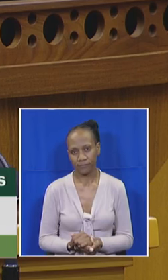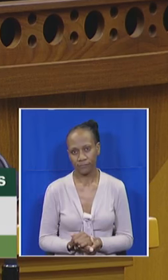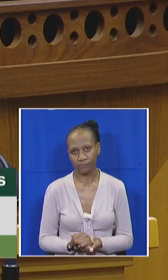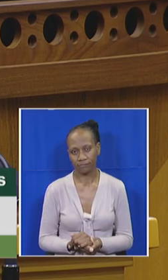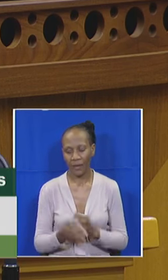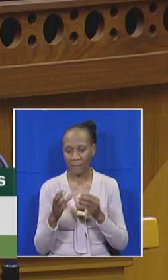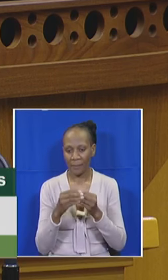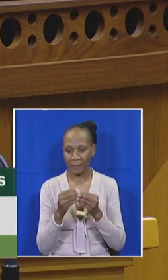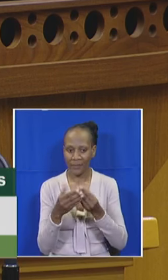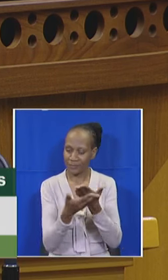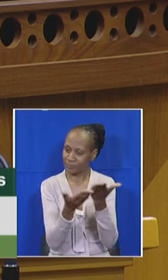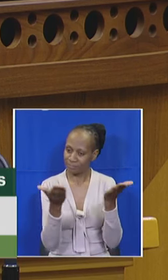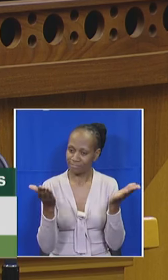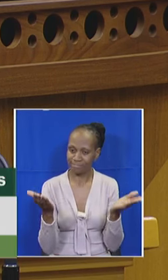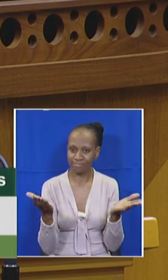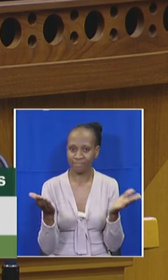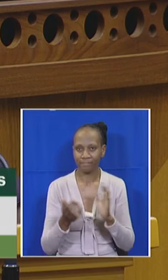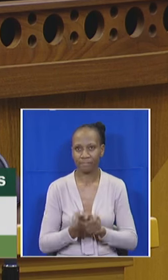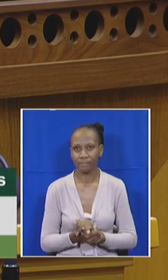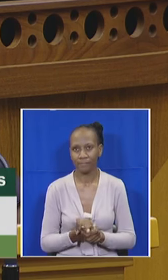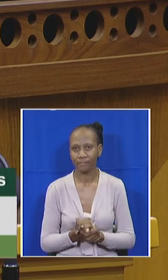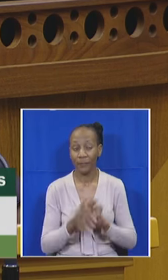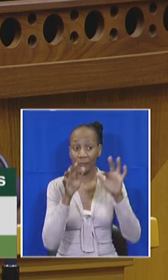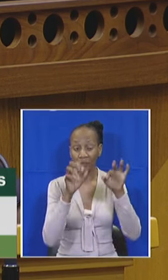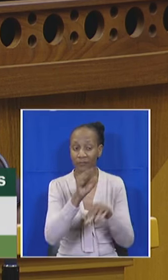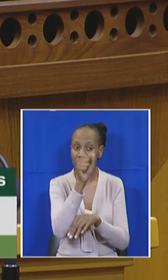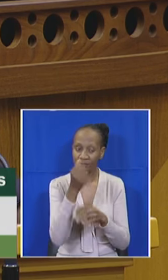Honorable members and compatriots,